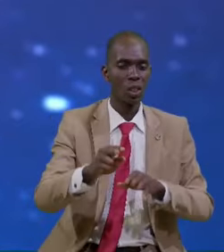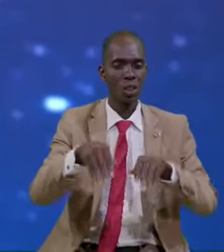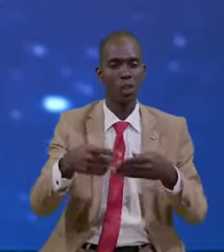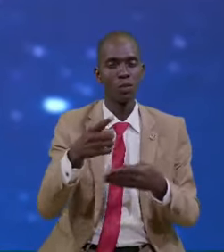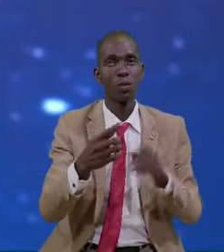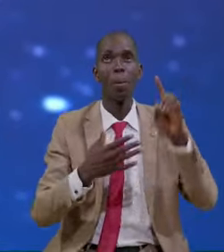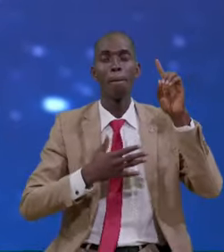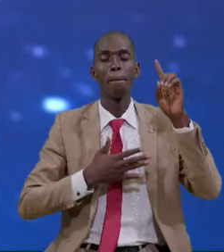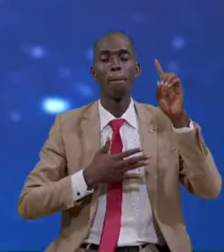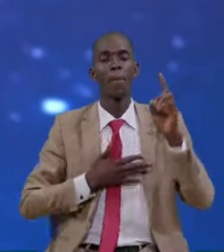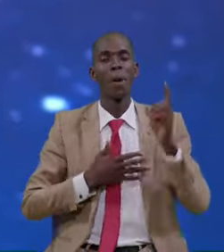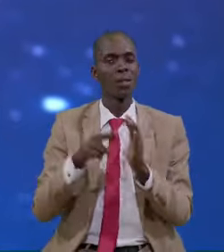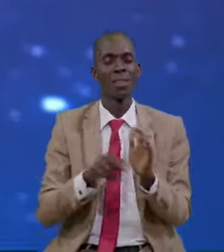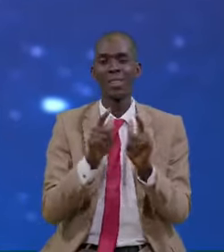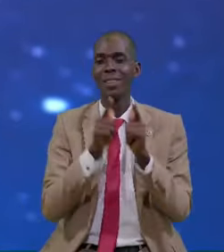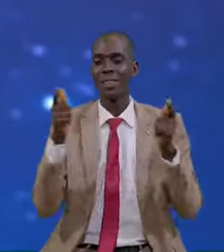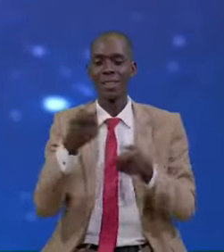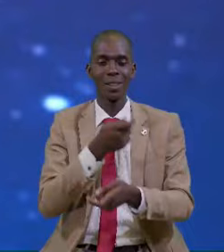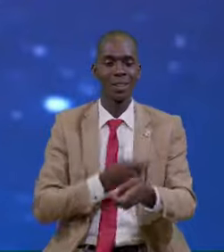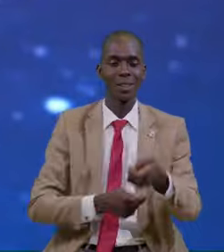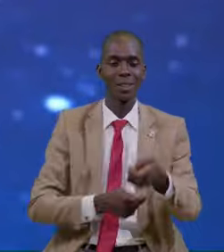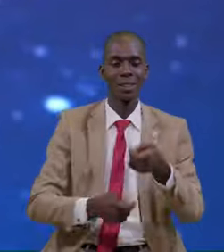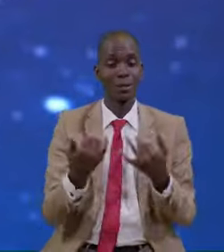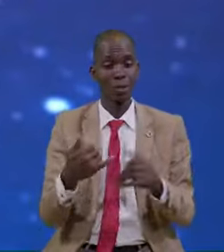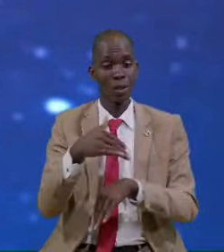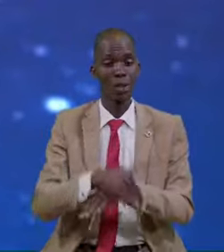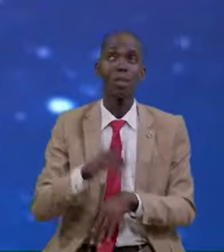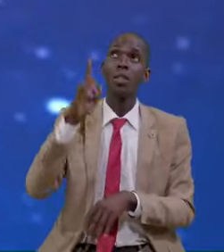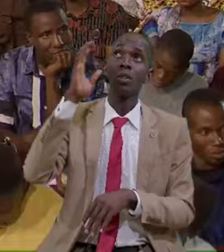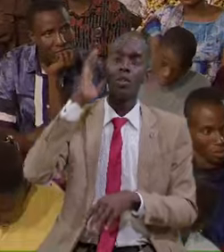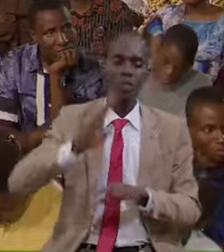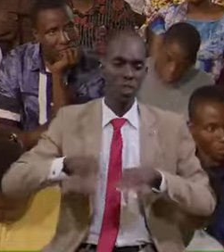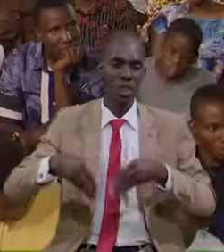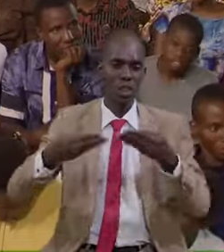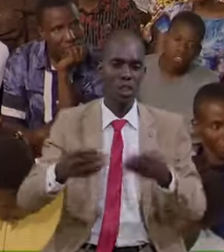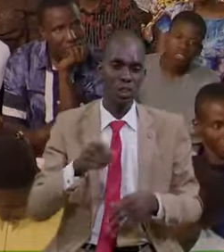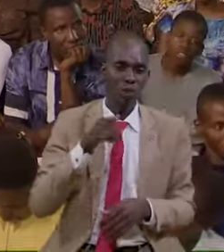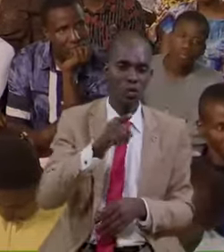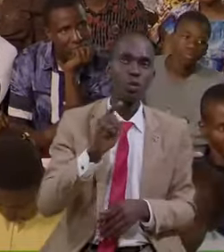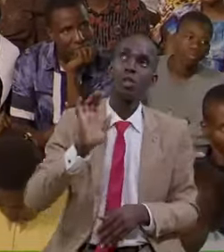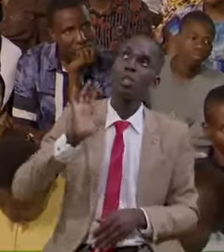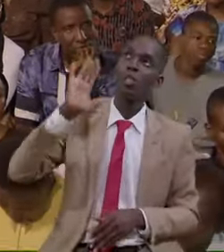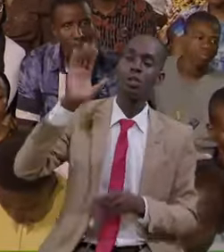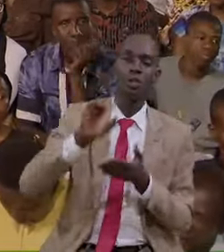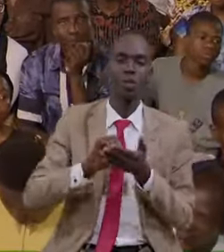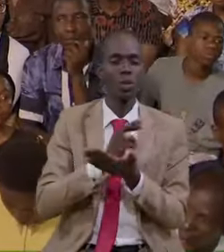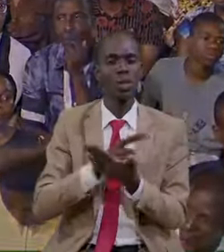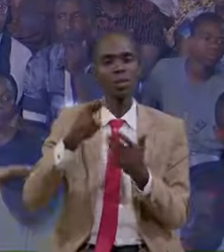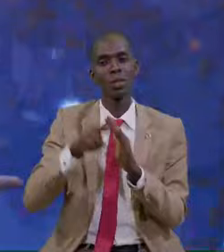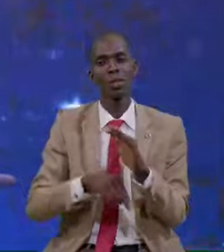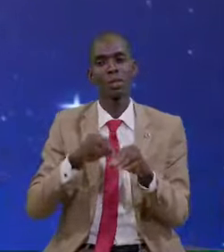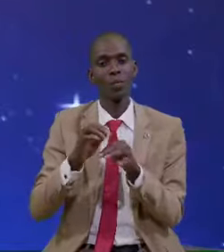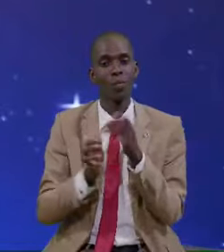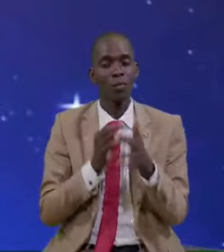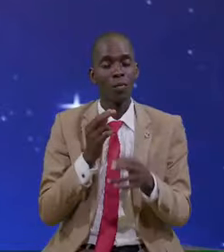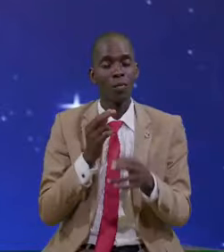A great exchange tonight. He will give you his righteousness. And when he gives you the righteousness, you